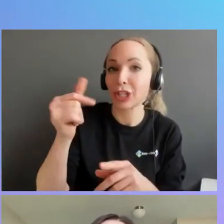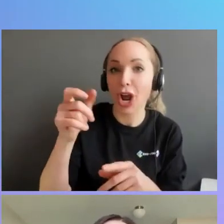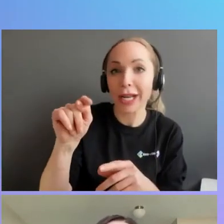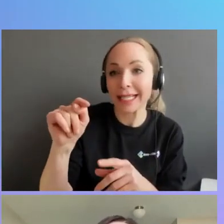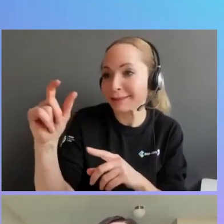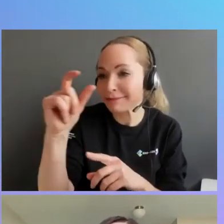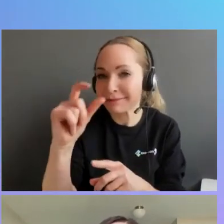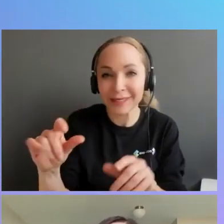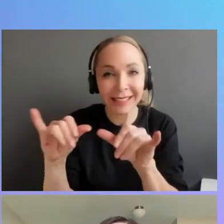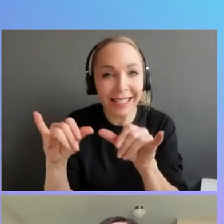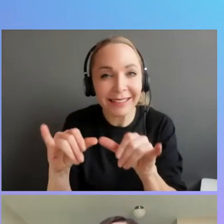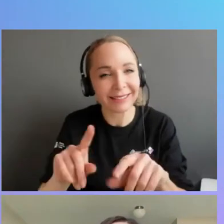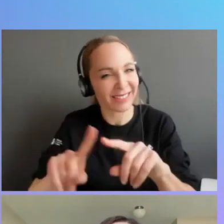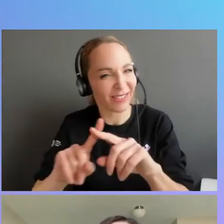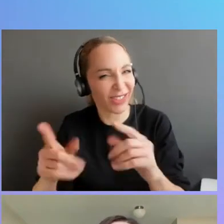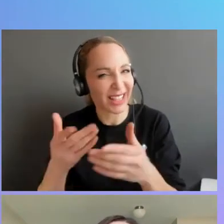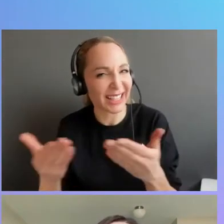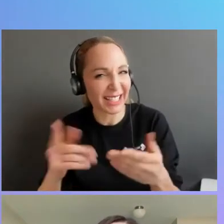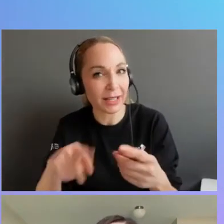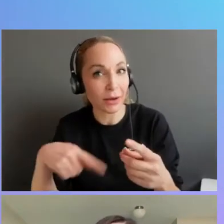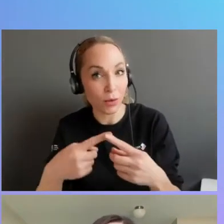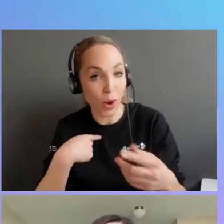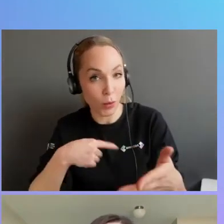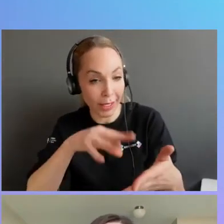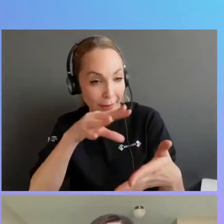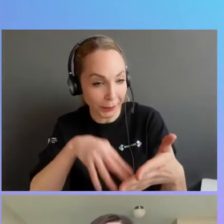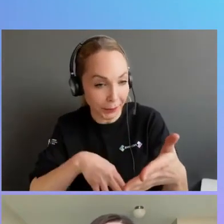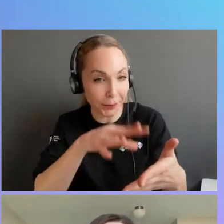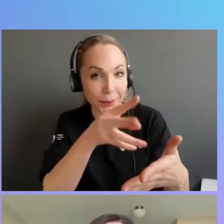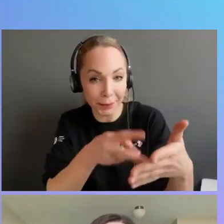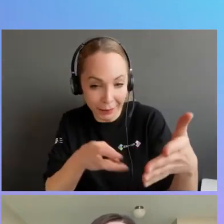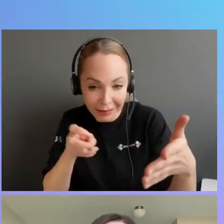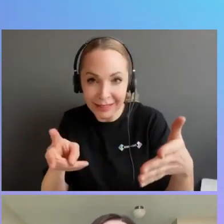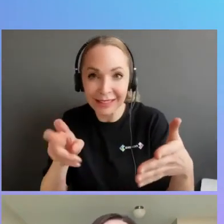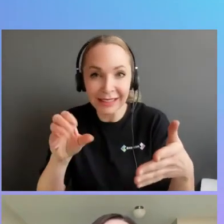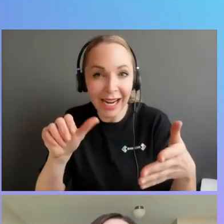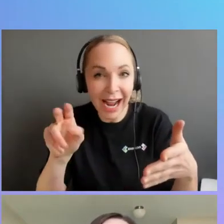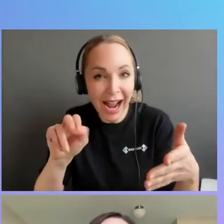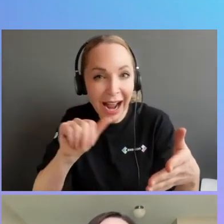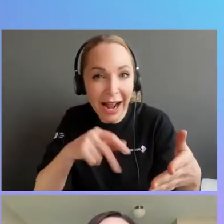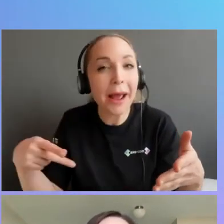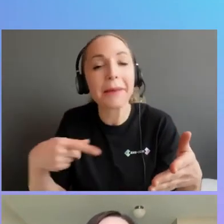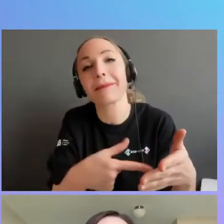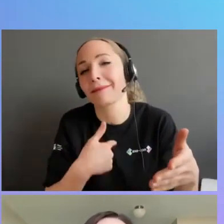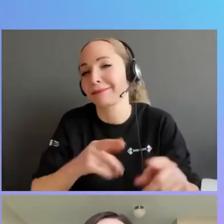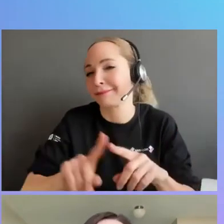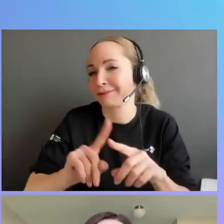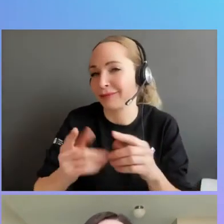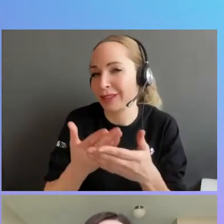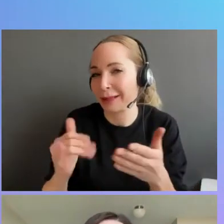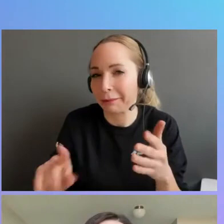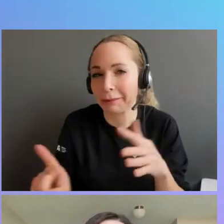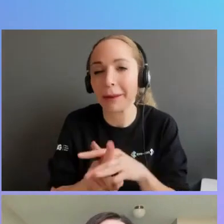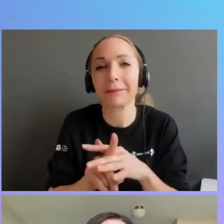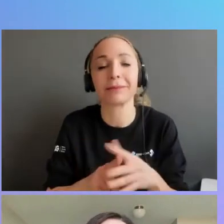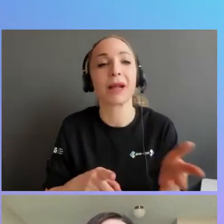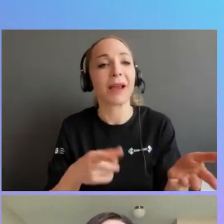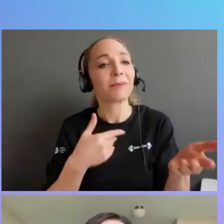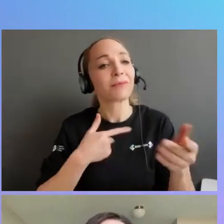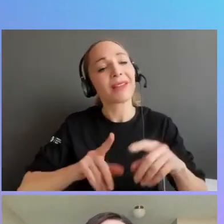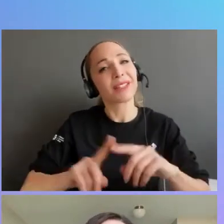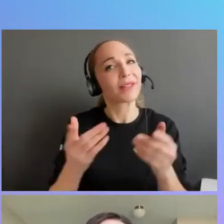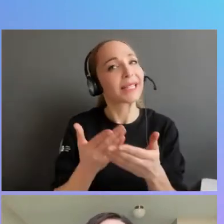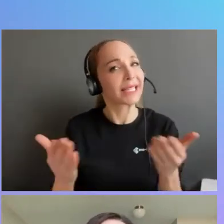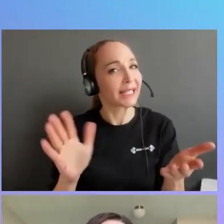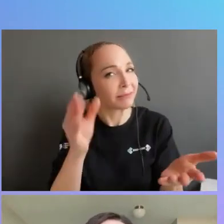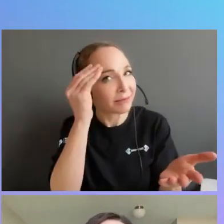just to revisit the concept of mobile web versus mobile apps, because it is important here. On the mobile web, where you have a website